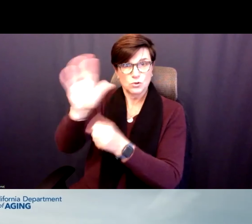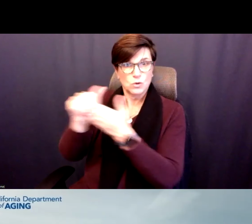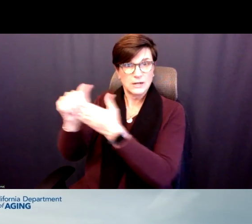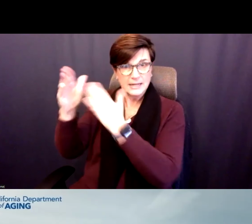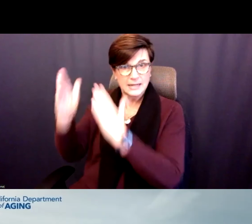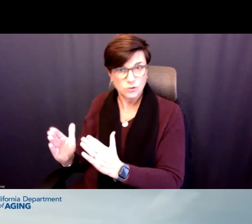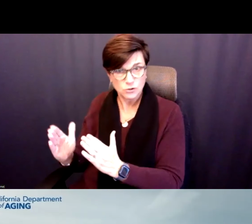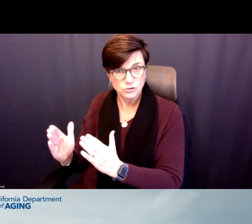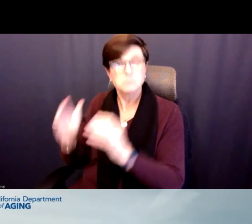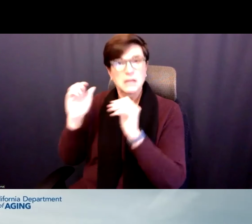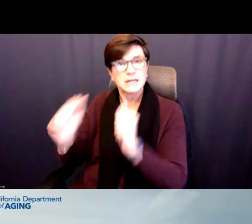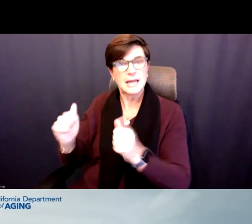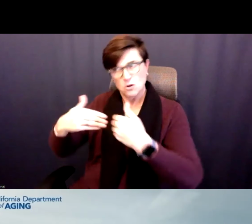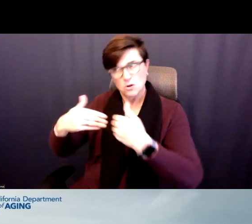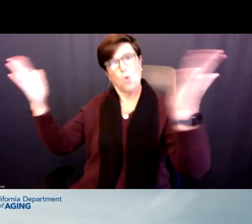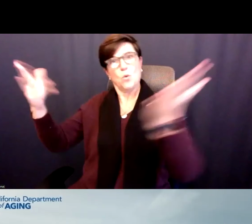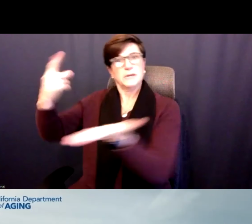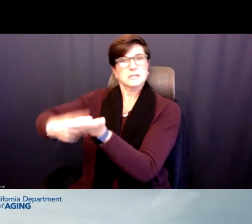your county.